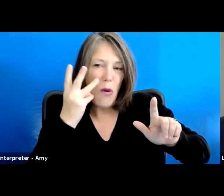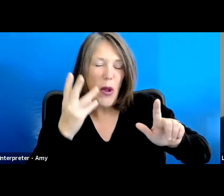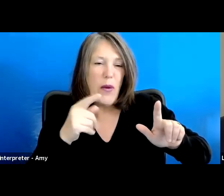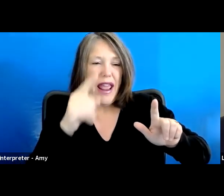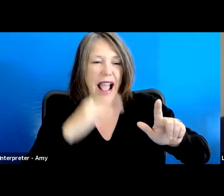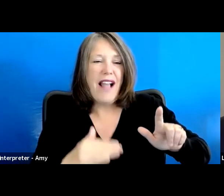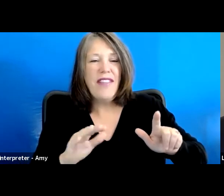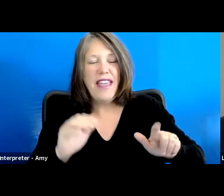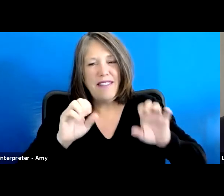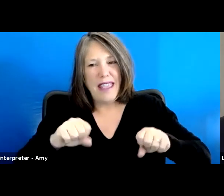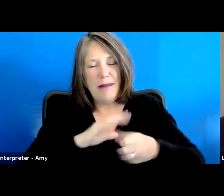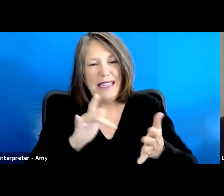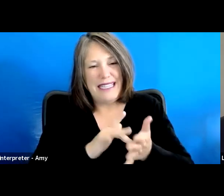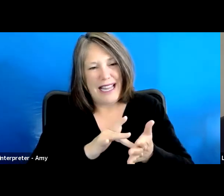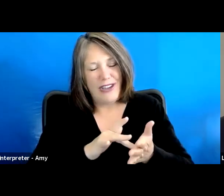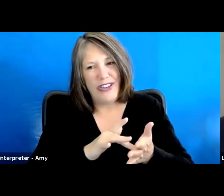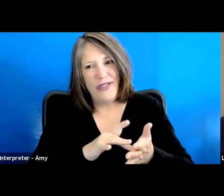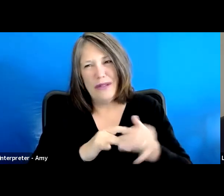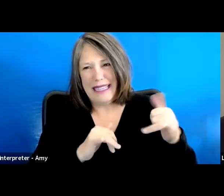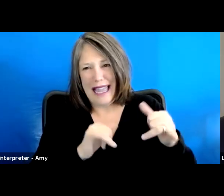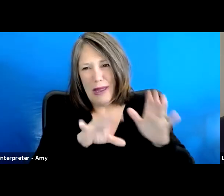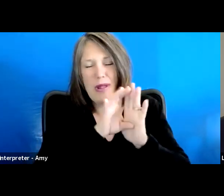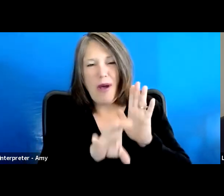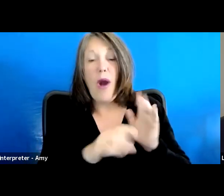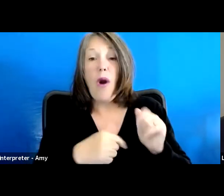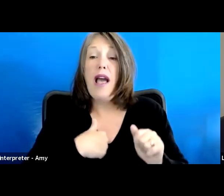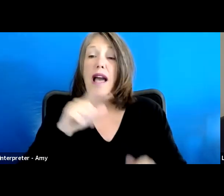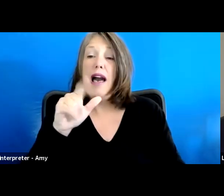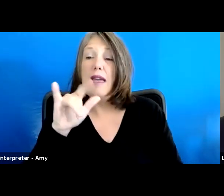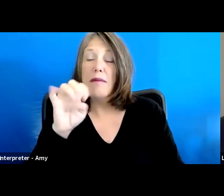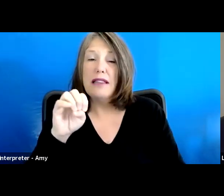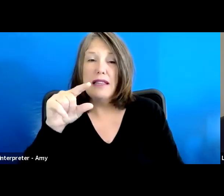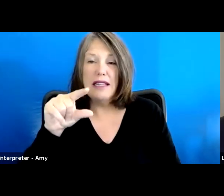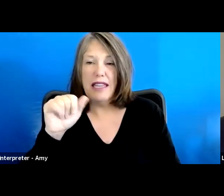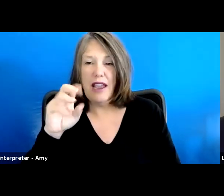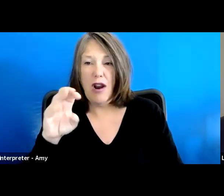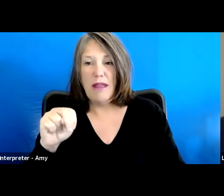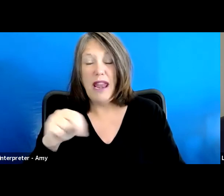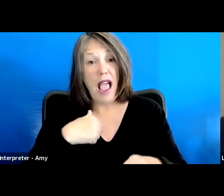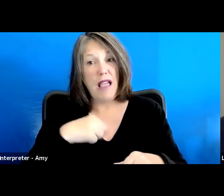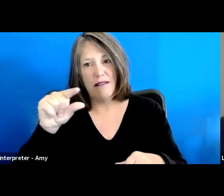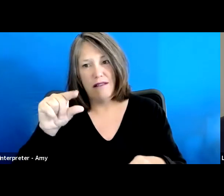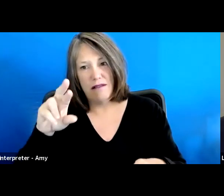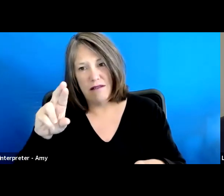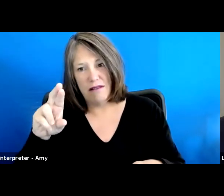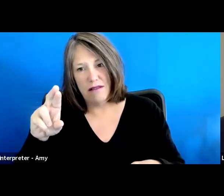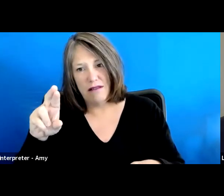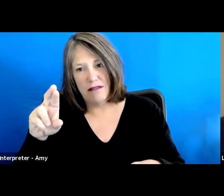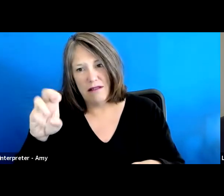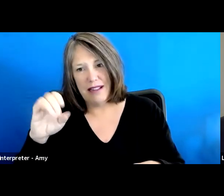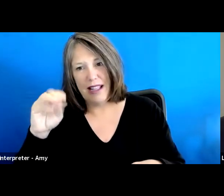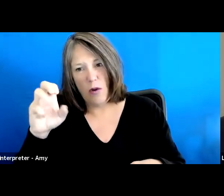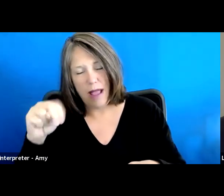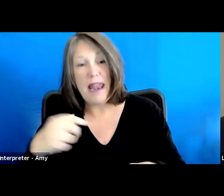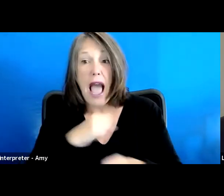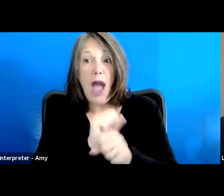yellow. So again, my name is Lily Griman. I work for both the Research and Training Center on Disability in Rural Communities and the Research